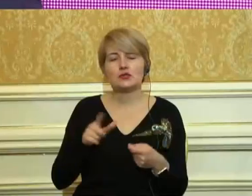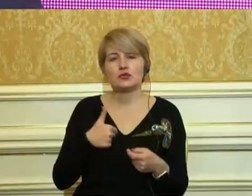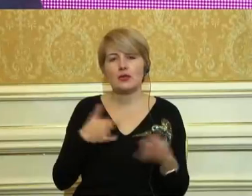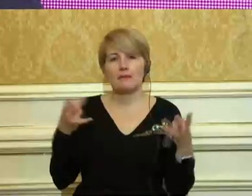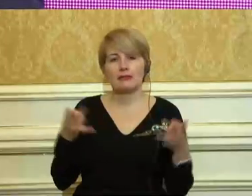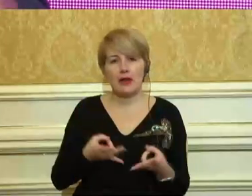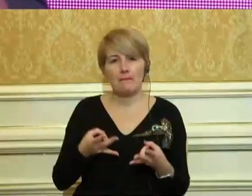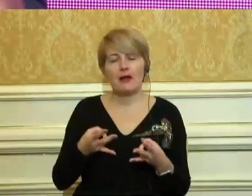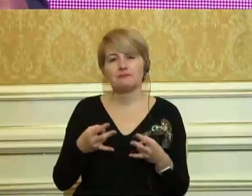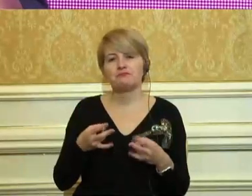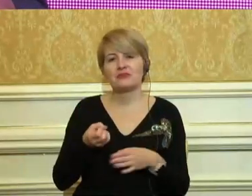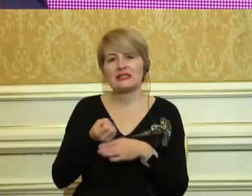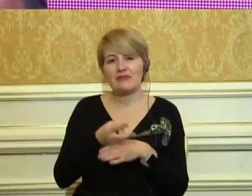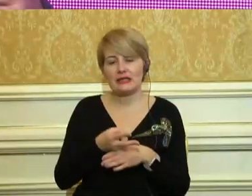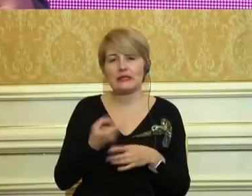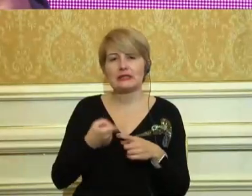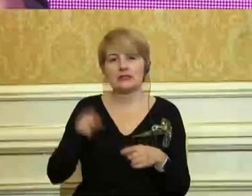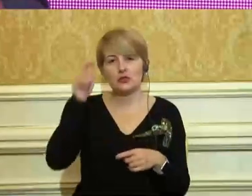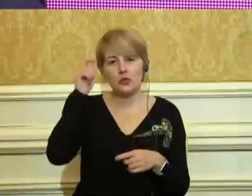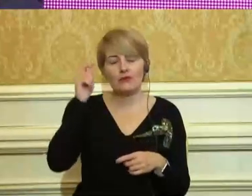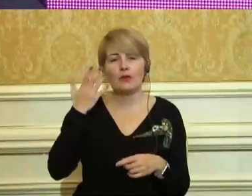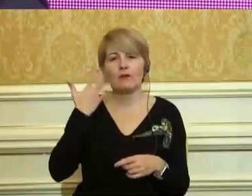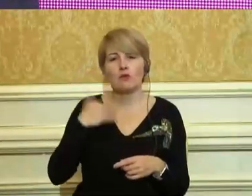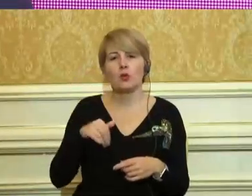someone. And when they came to tell me this as mayor,